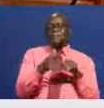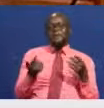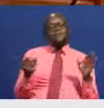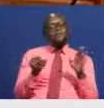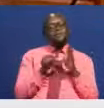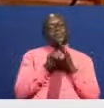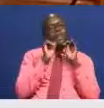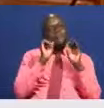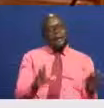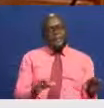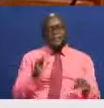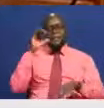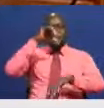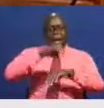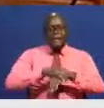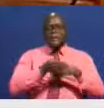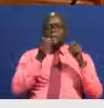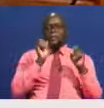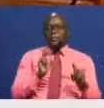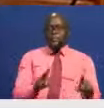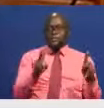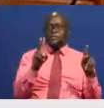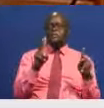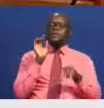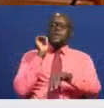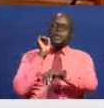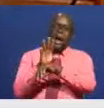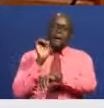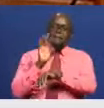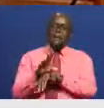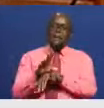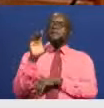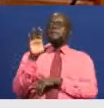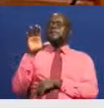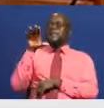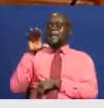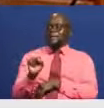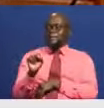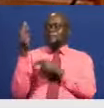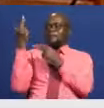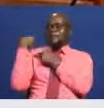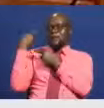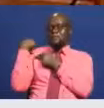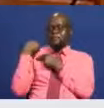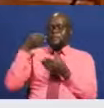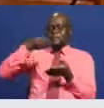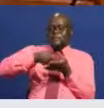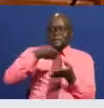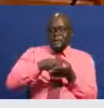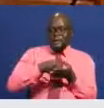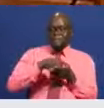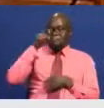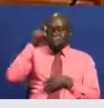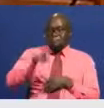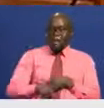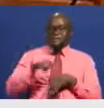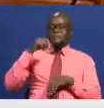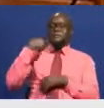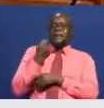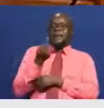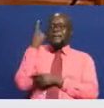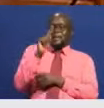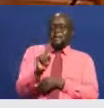nevertheless, I want to take this opportunity to advise the Cabinet Secretary for Treasury to be able to get to